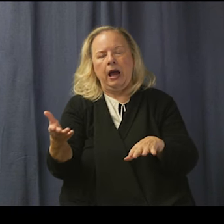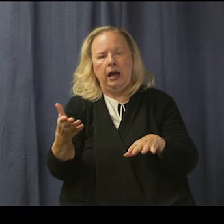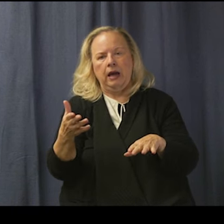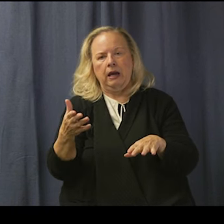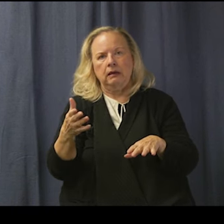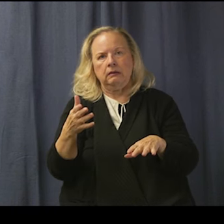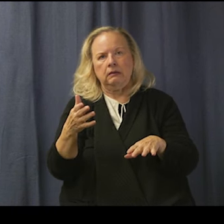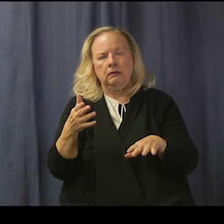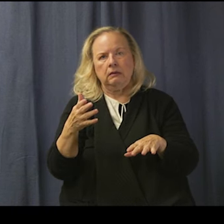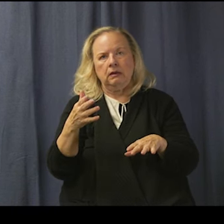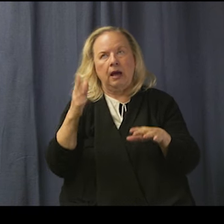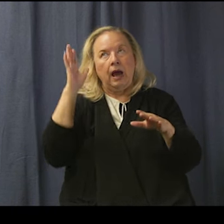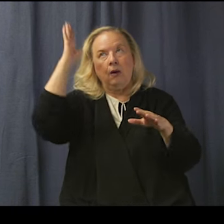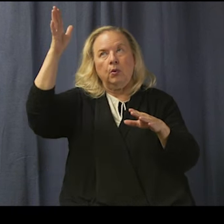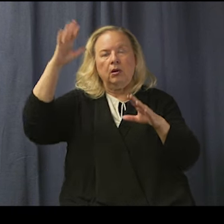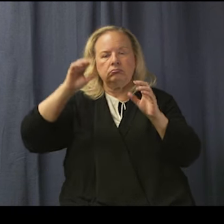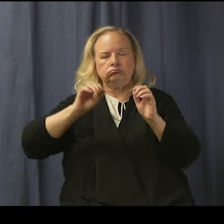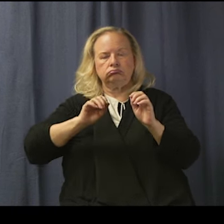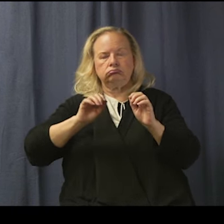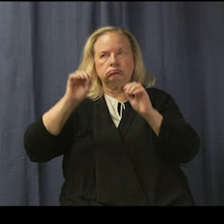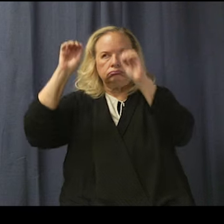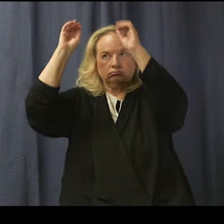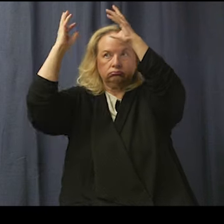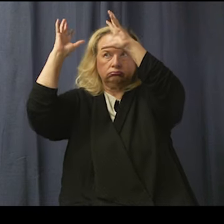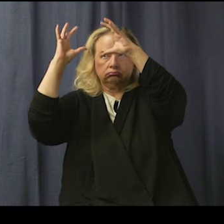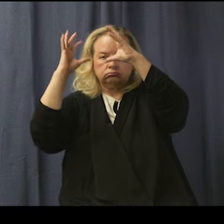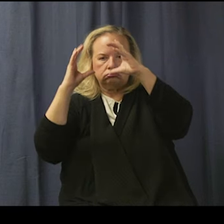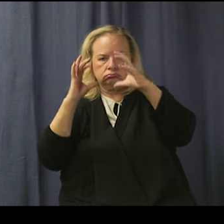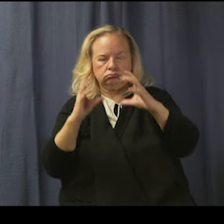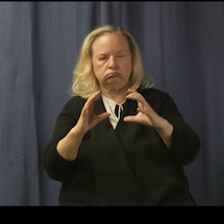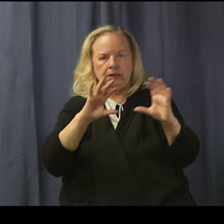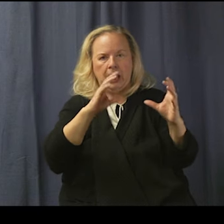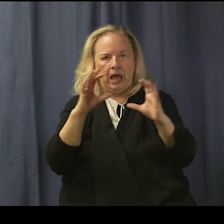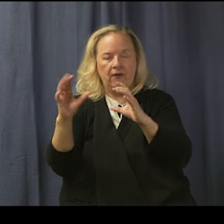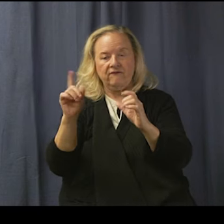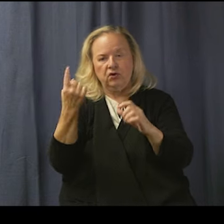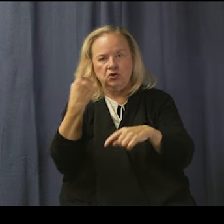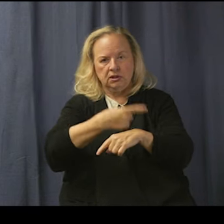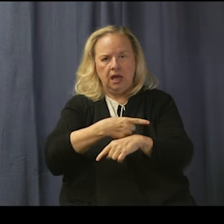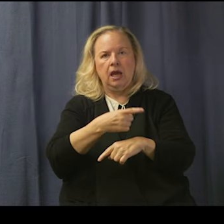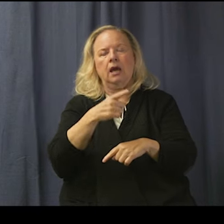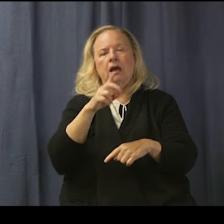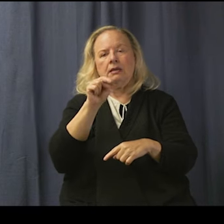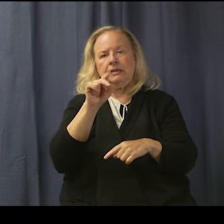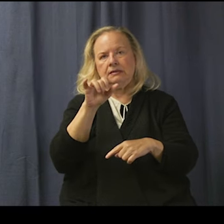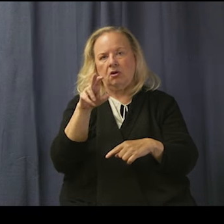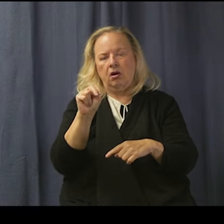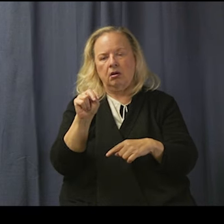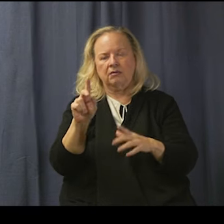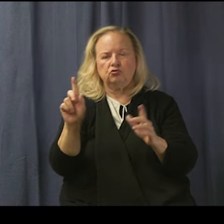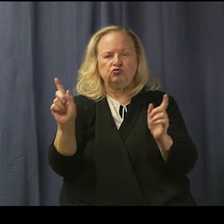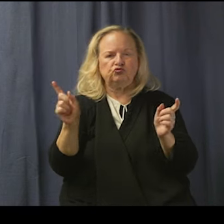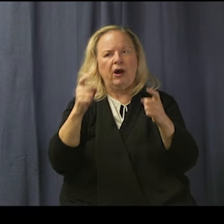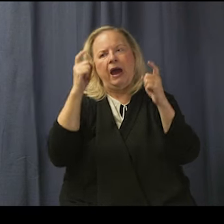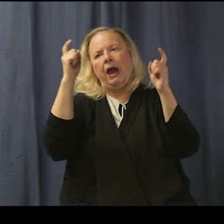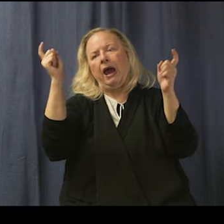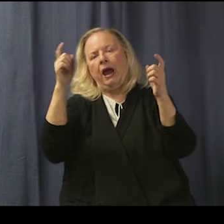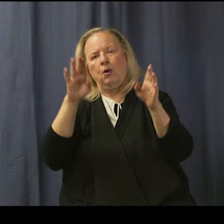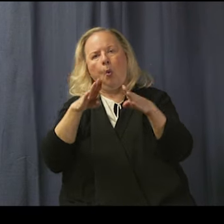appear in the cloud upon the mercy seat. If you remember, on the first day of Nisan was a grand opening ceremony